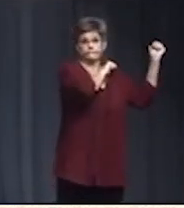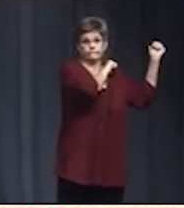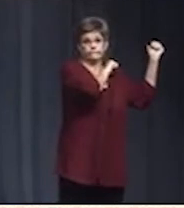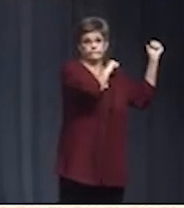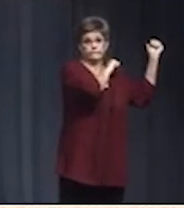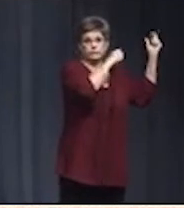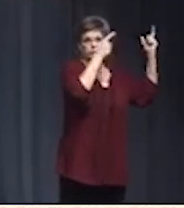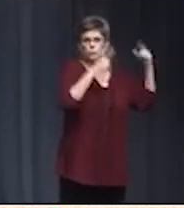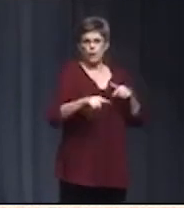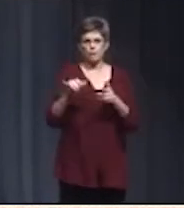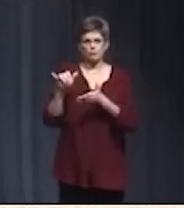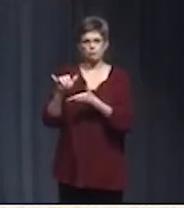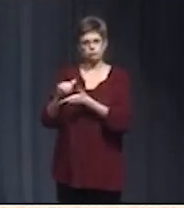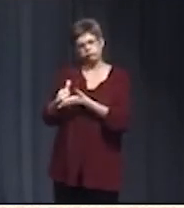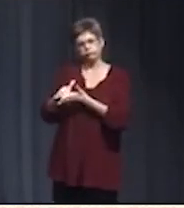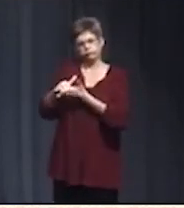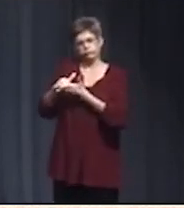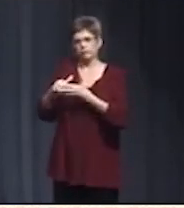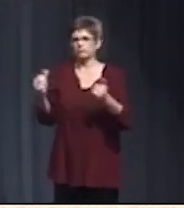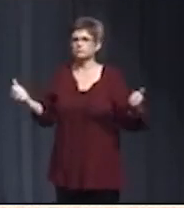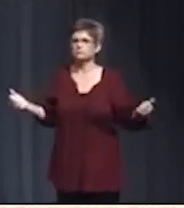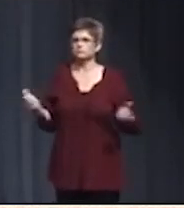Okay?